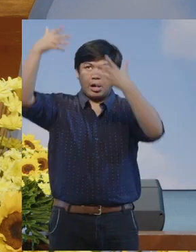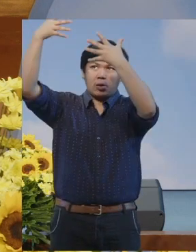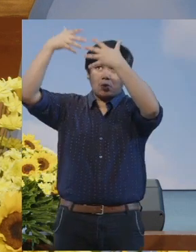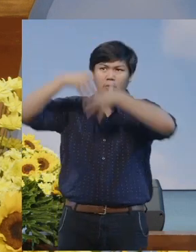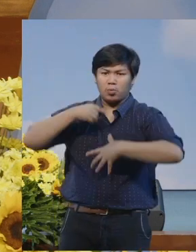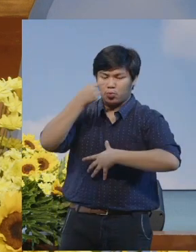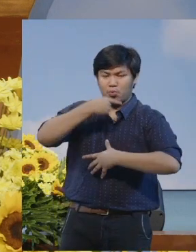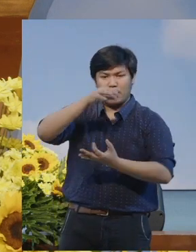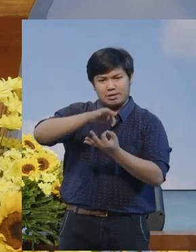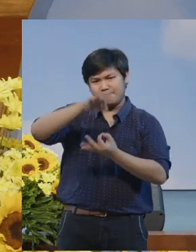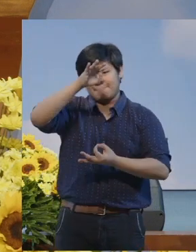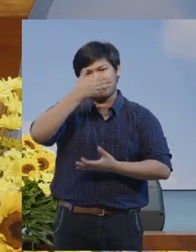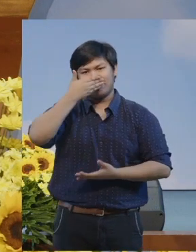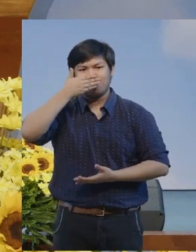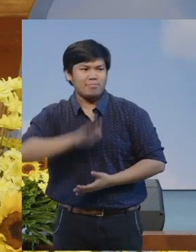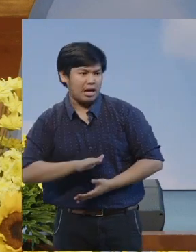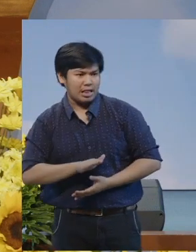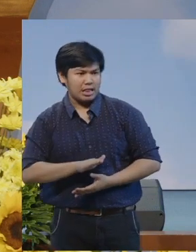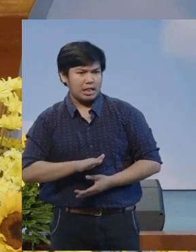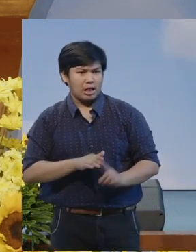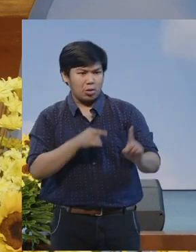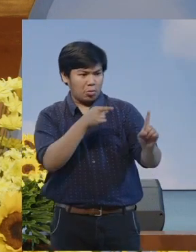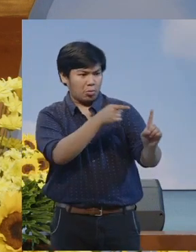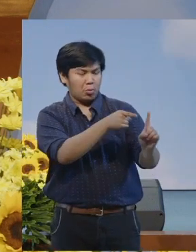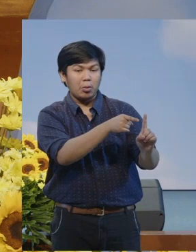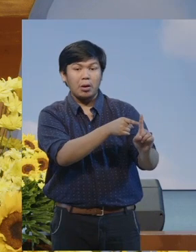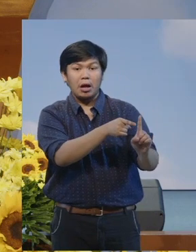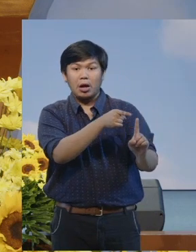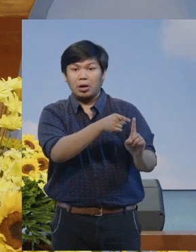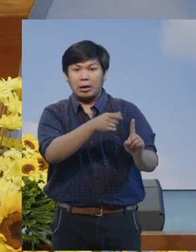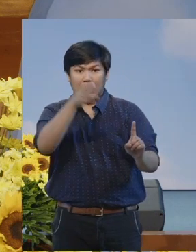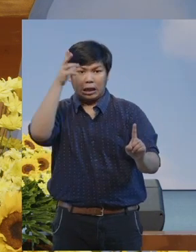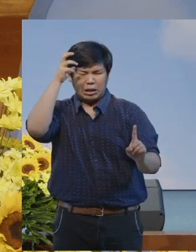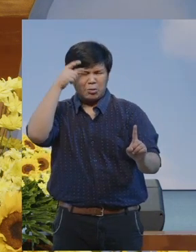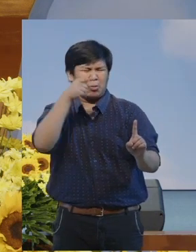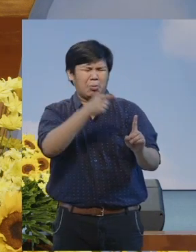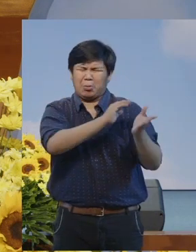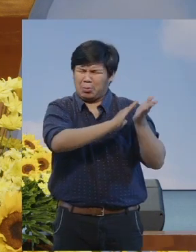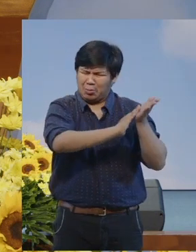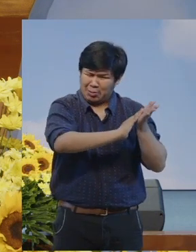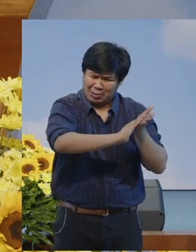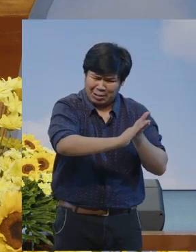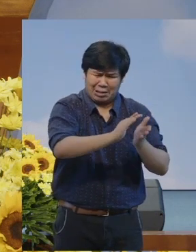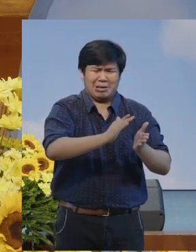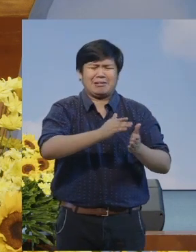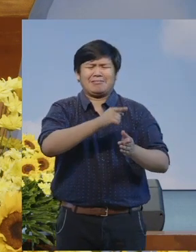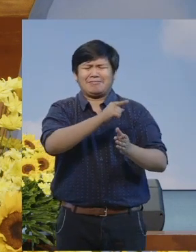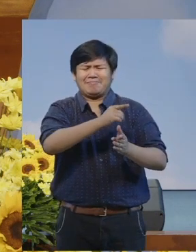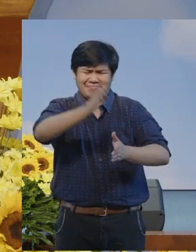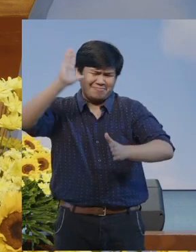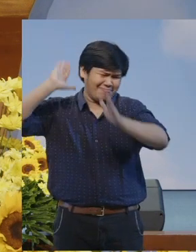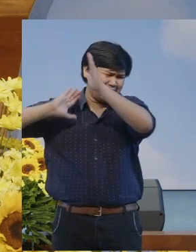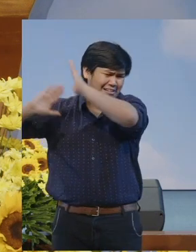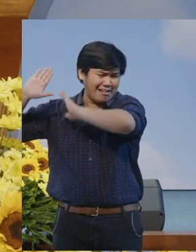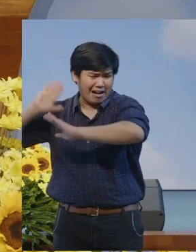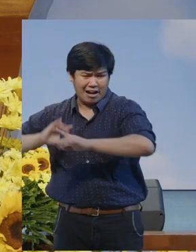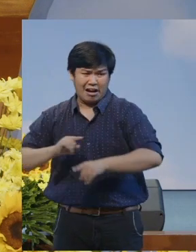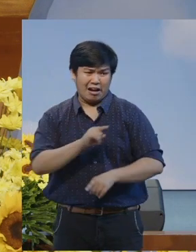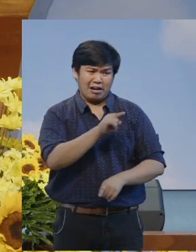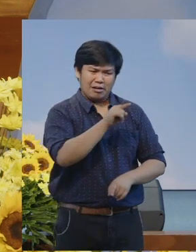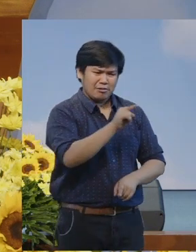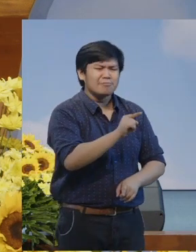"You were blameless in your ways from the day you were created till